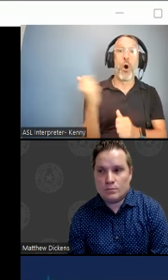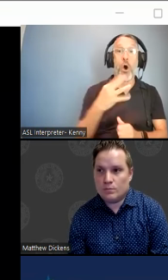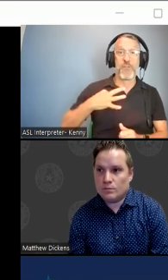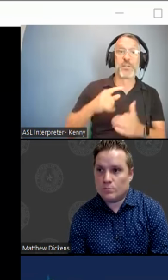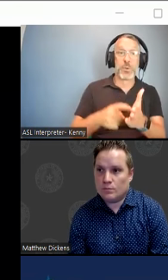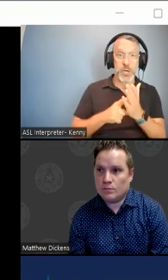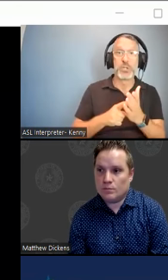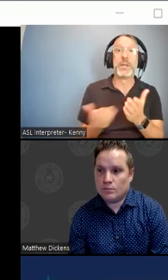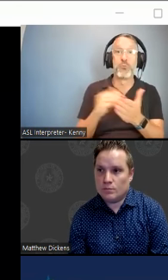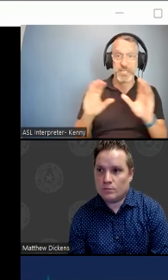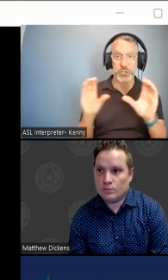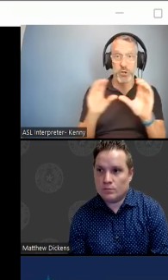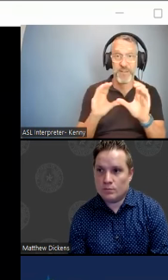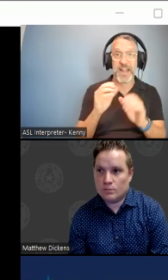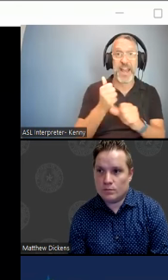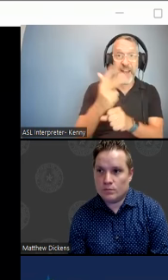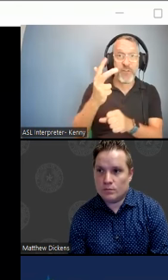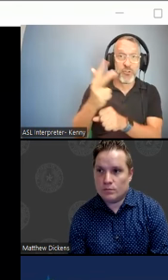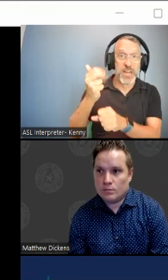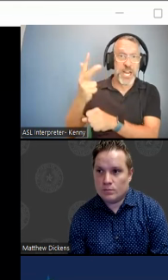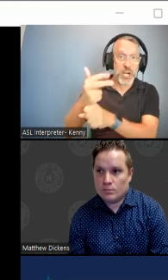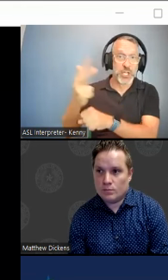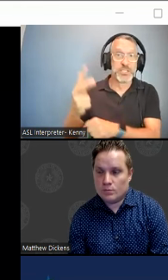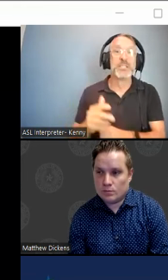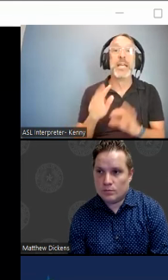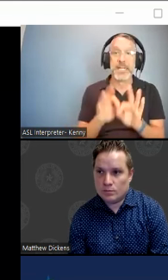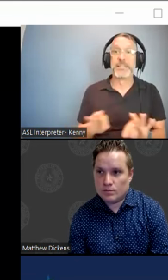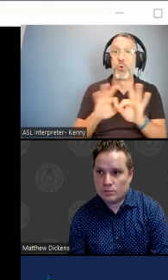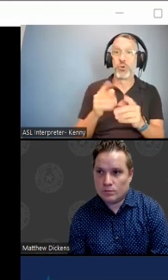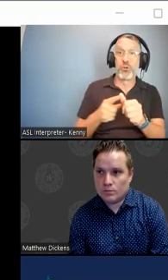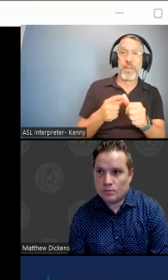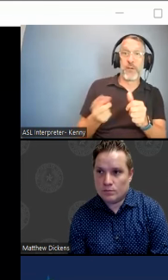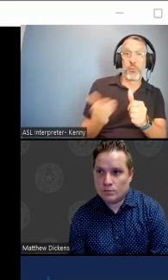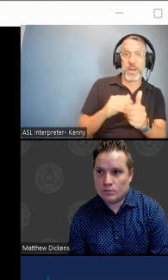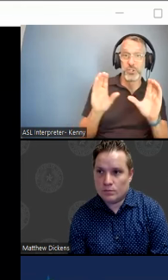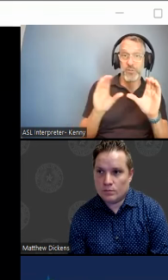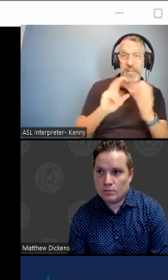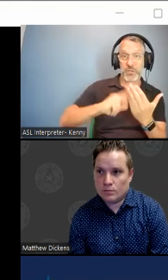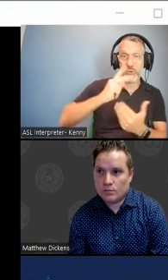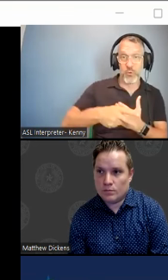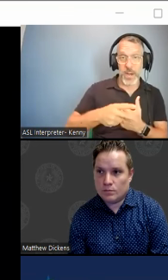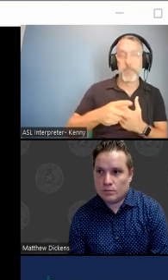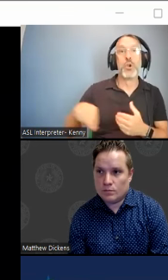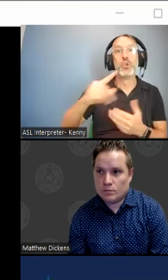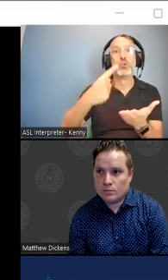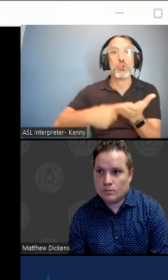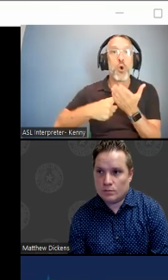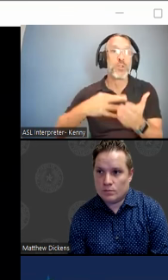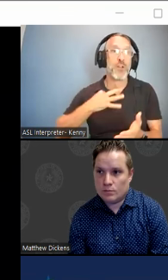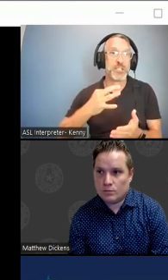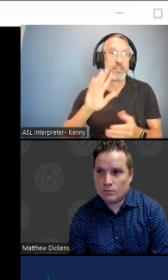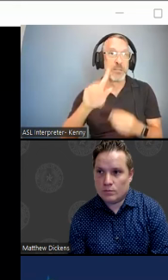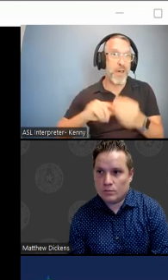to be recertified every 3 years. And it's important during that recertification program that you talk with your volunteers about